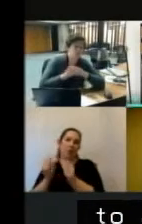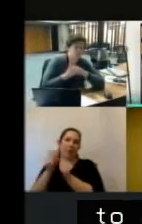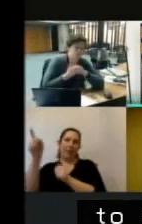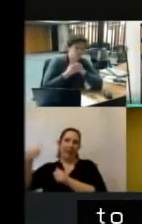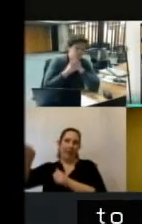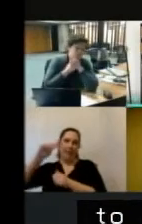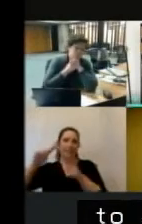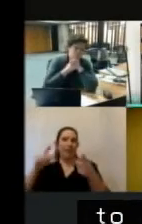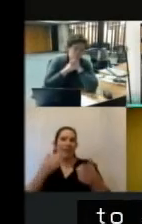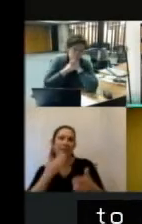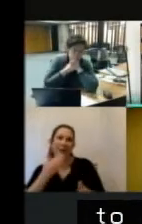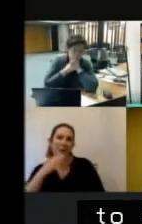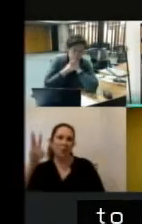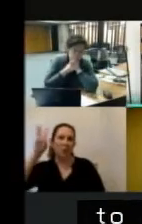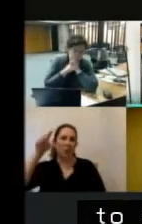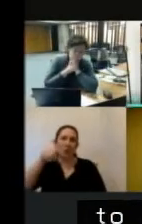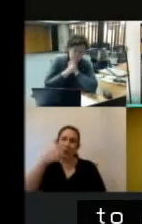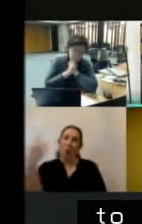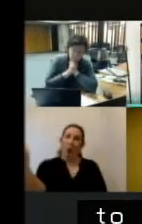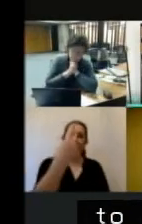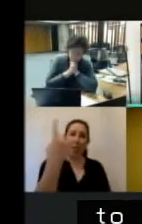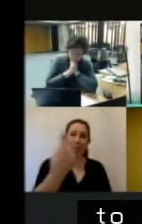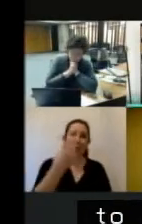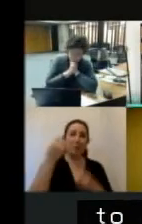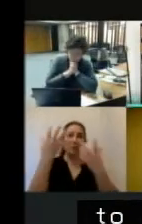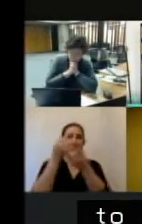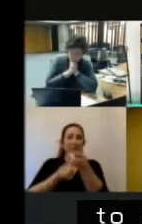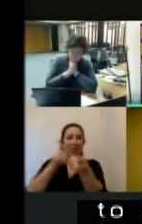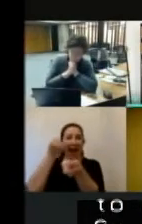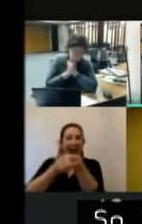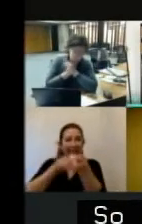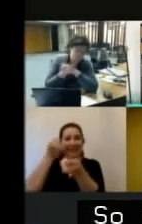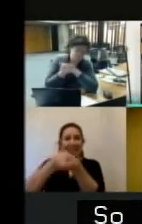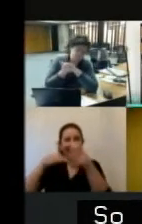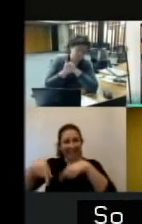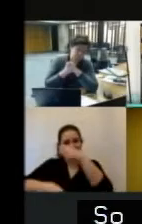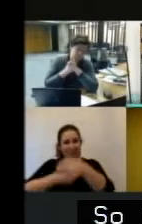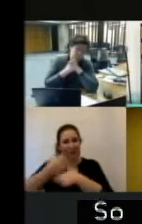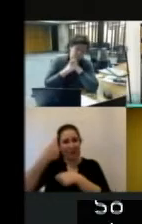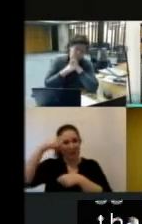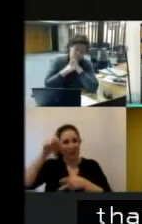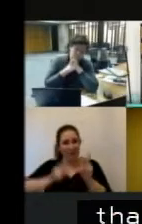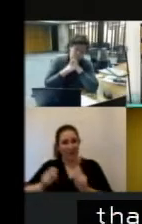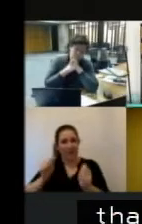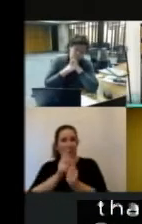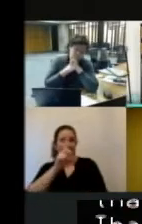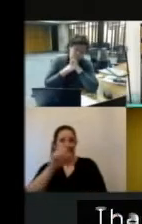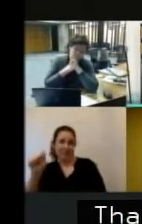note, Commissioner, we reached out to the VPS contact today. Oh, great. Excellent.